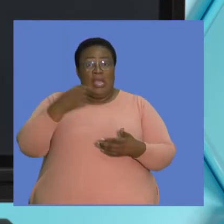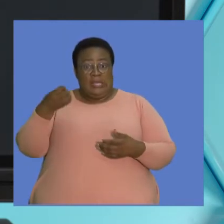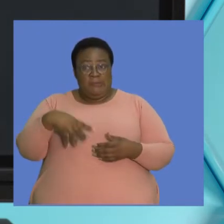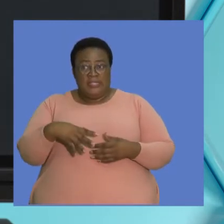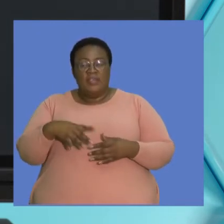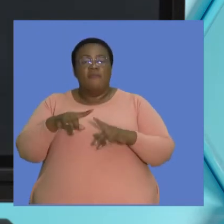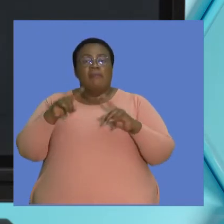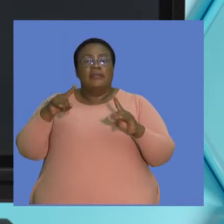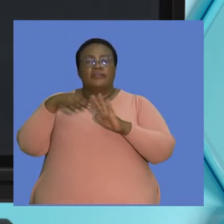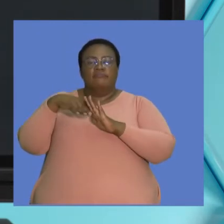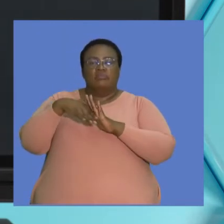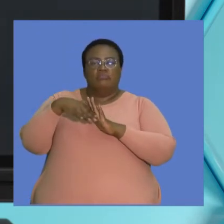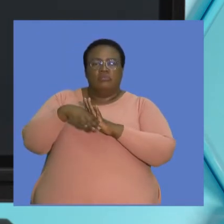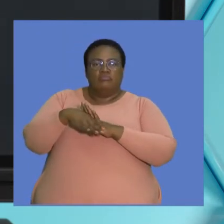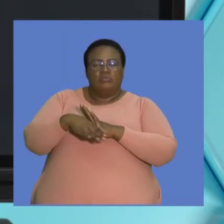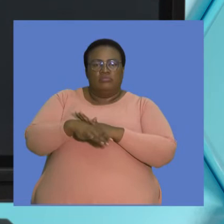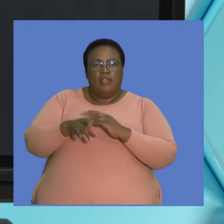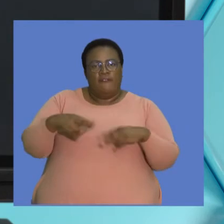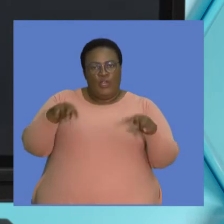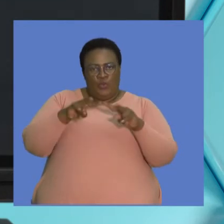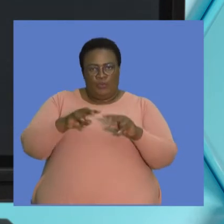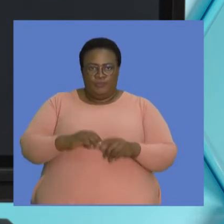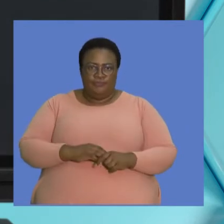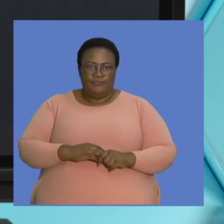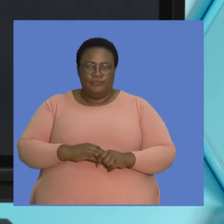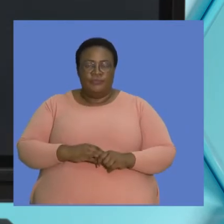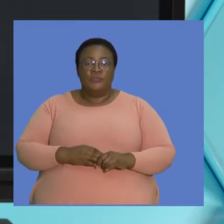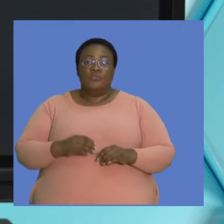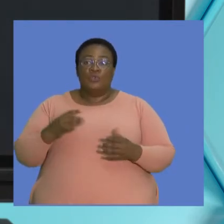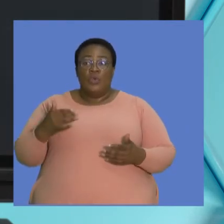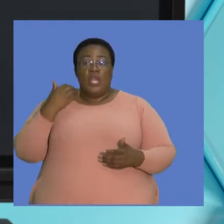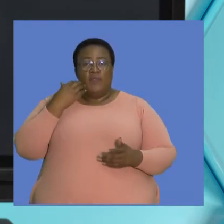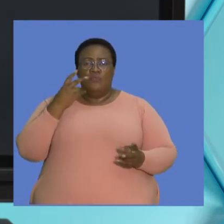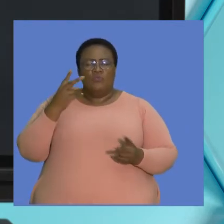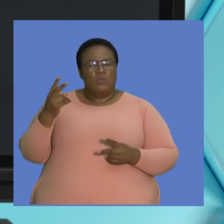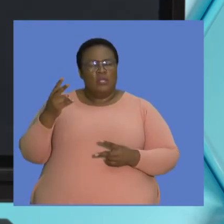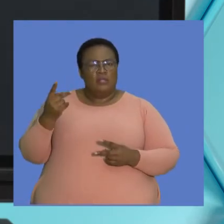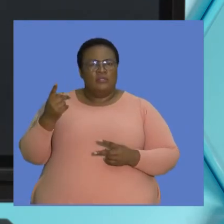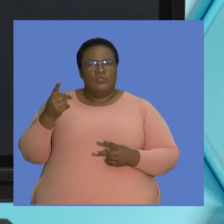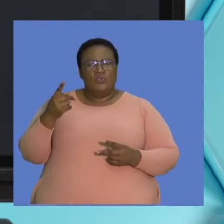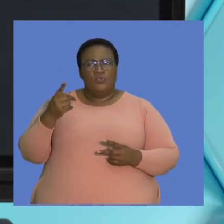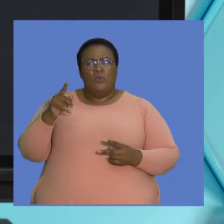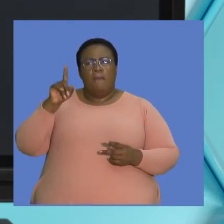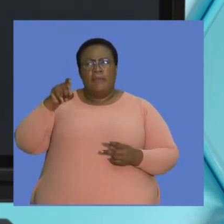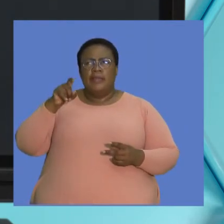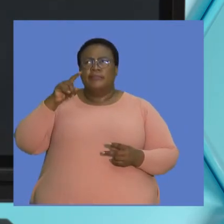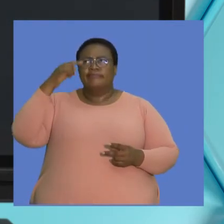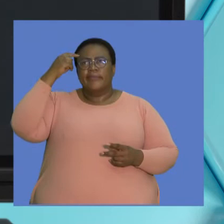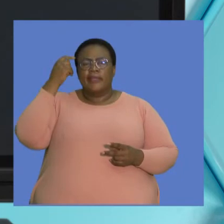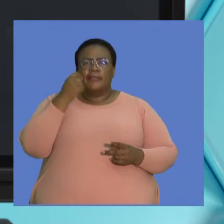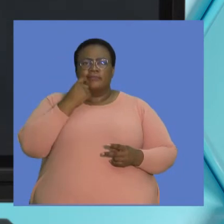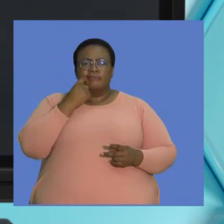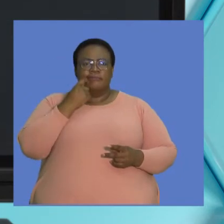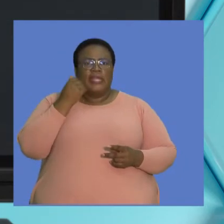they depreciate in value drastically so. So if you look at this, you need to be considering that